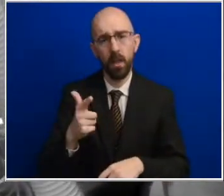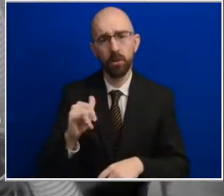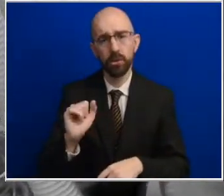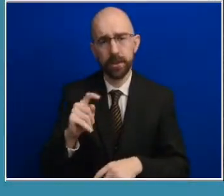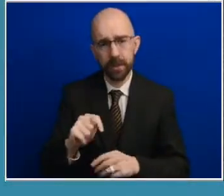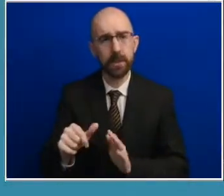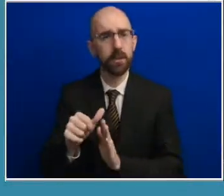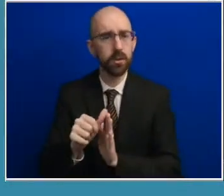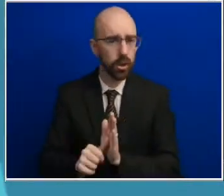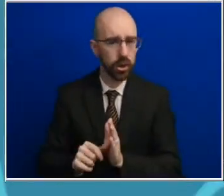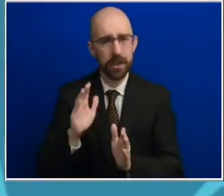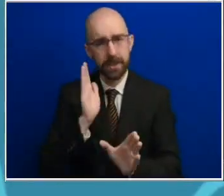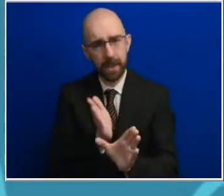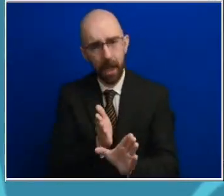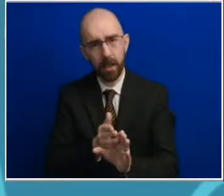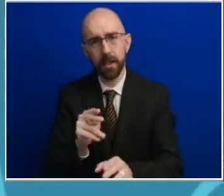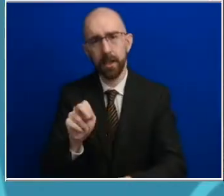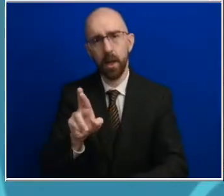the neuropsychologist,